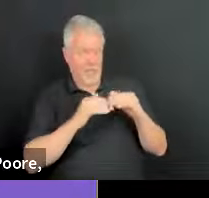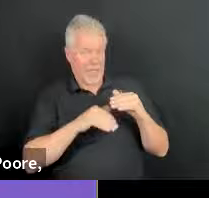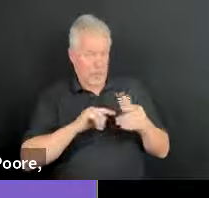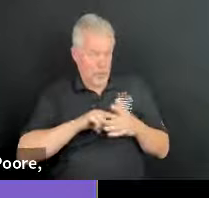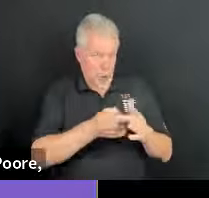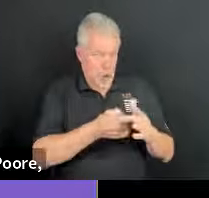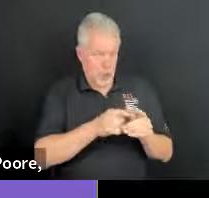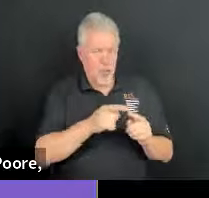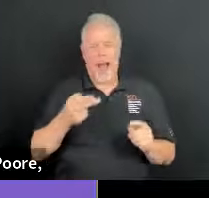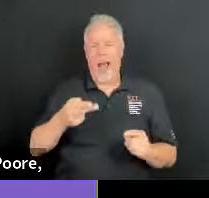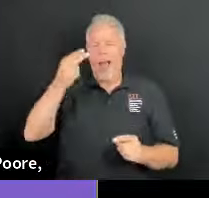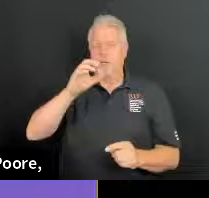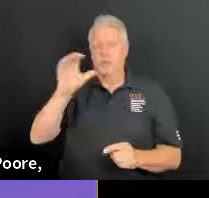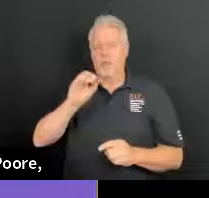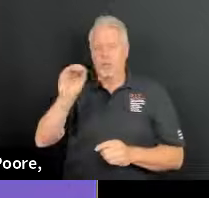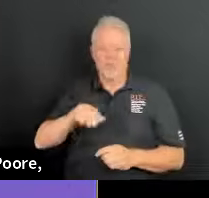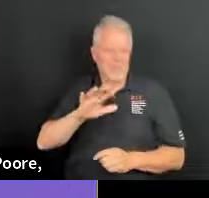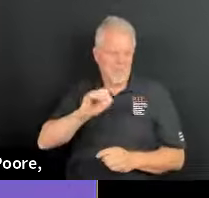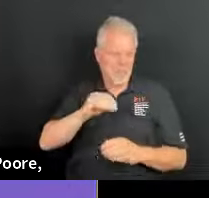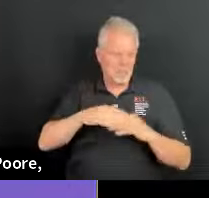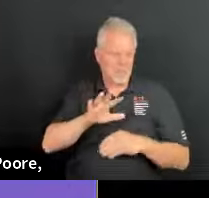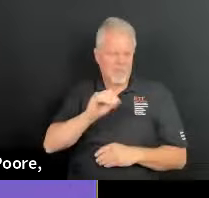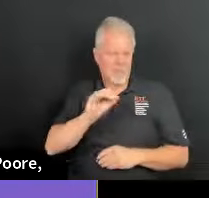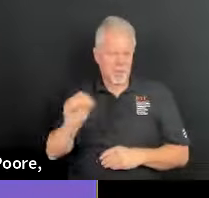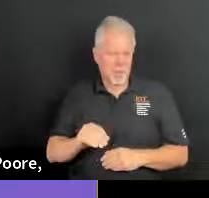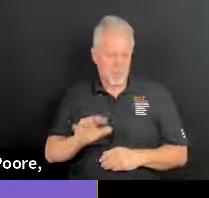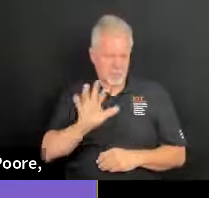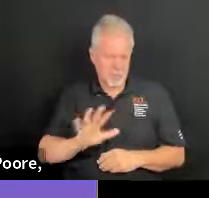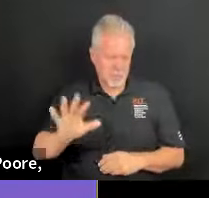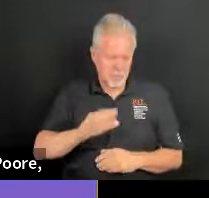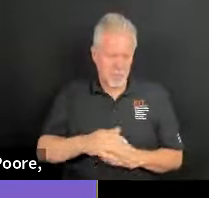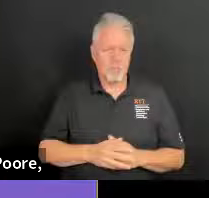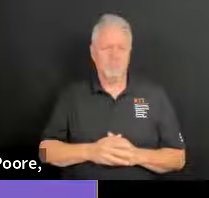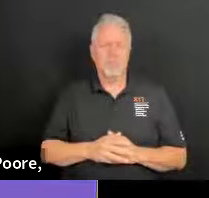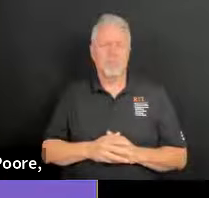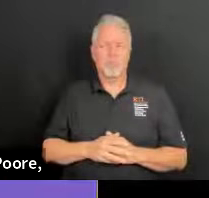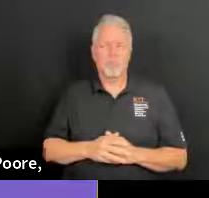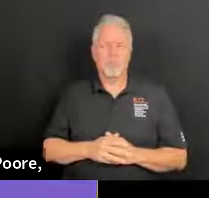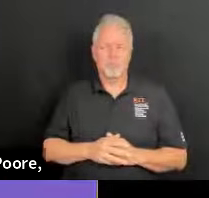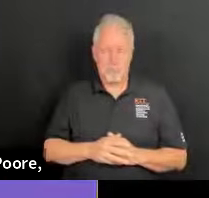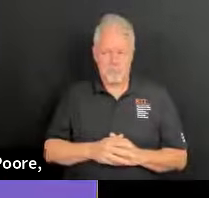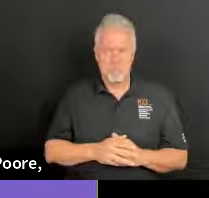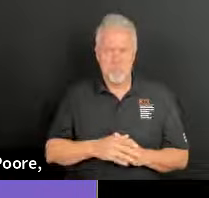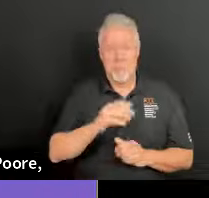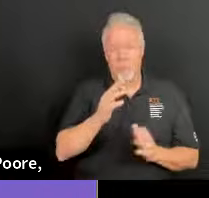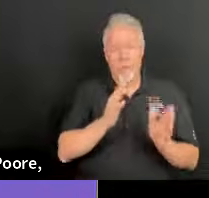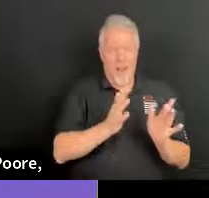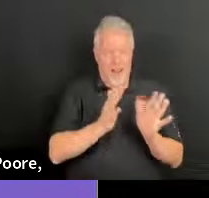adult and acquiring an SUD are higher than 50% or around